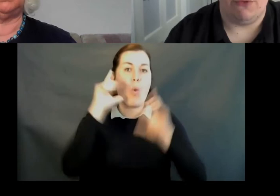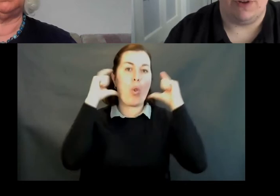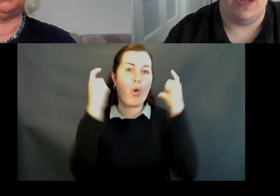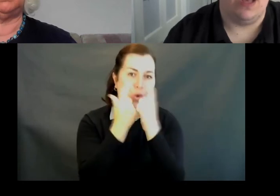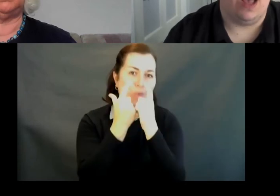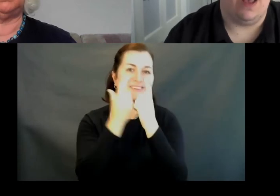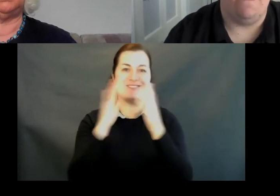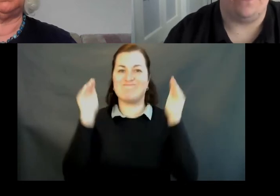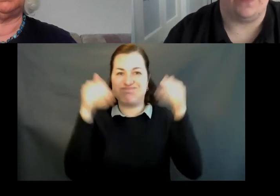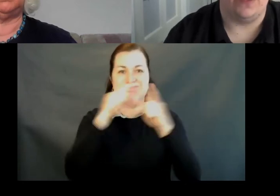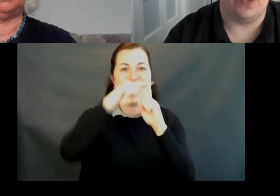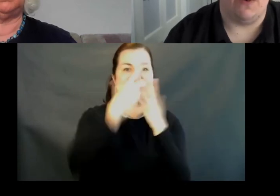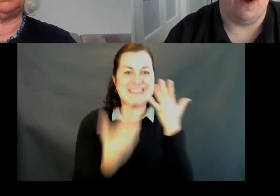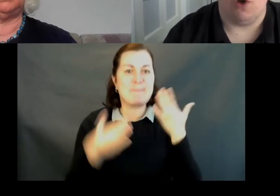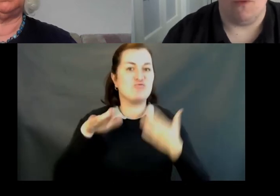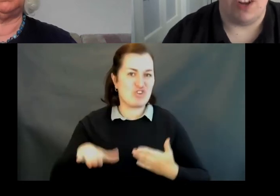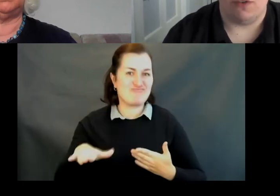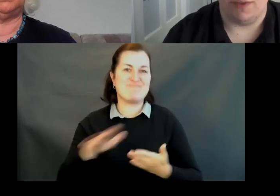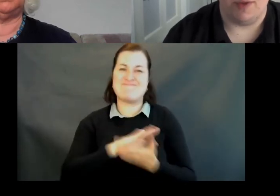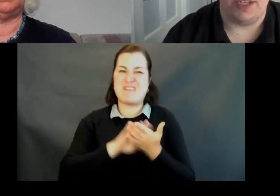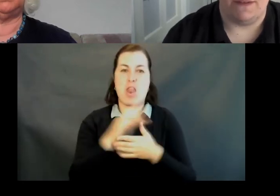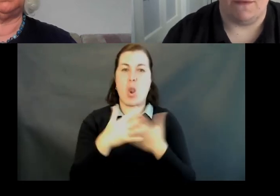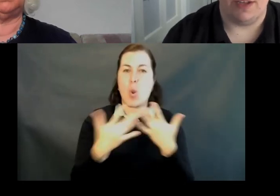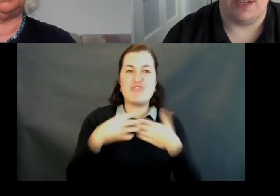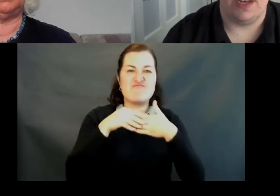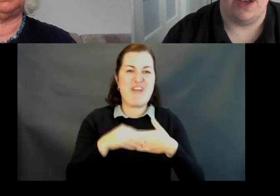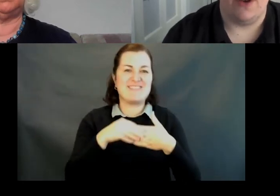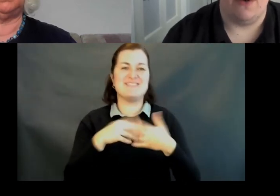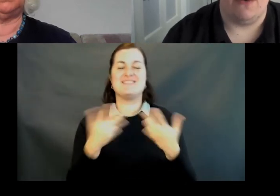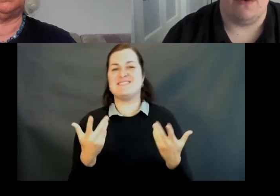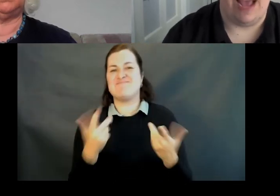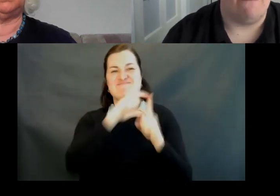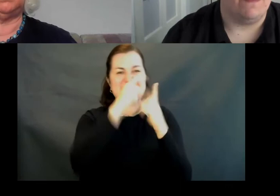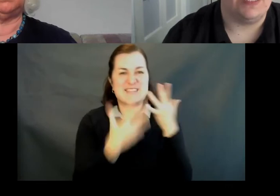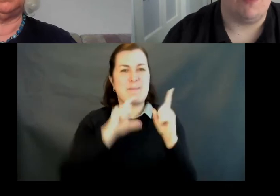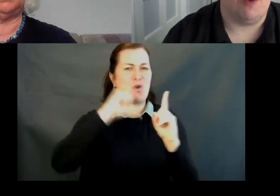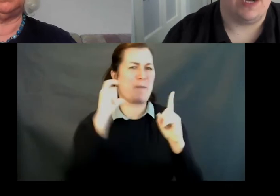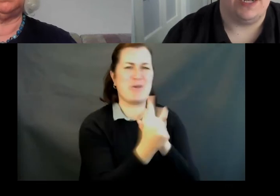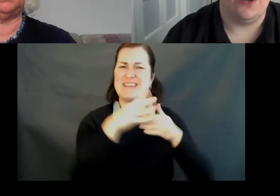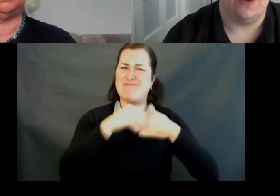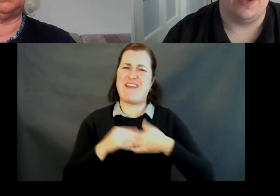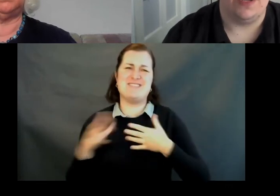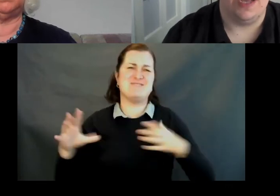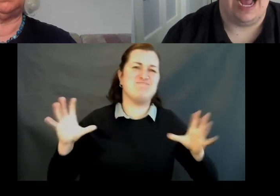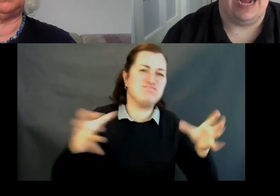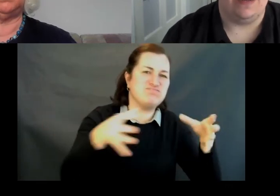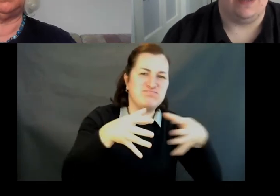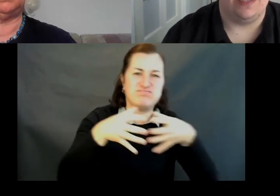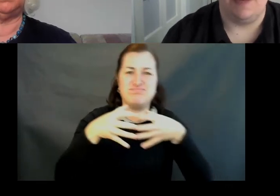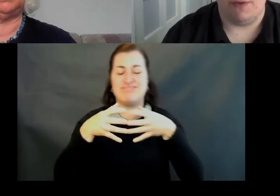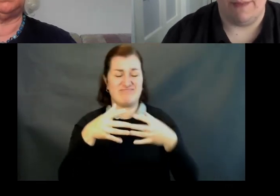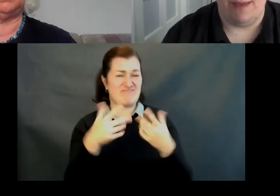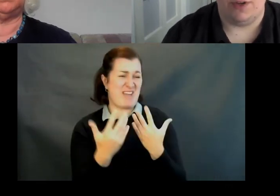disabled children. So I've got a really good community of friends who have similar eye conditions